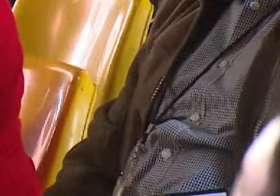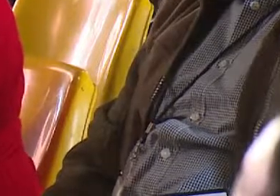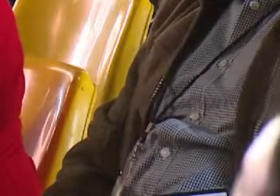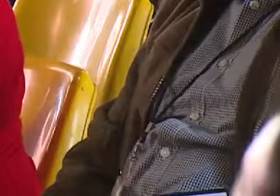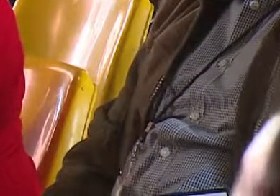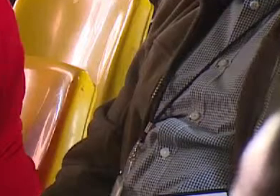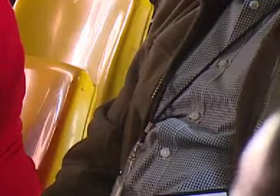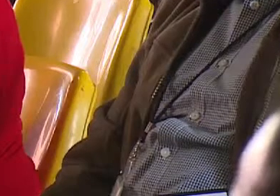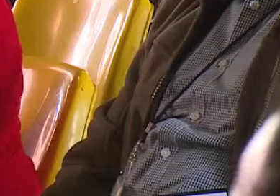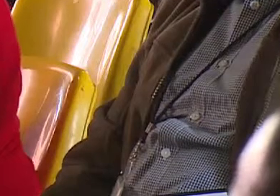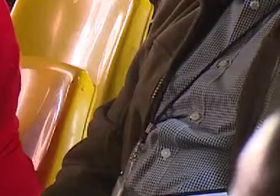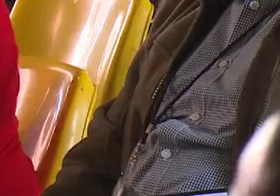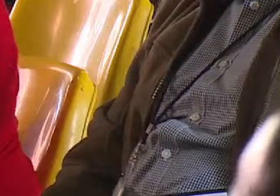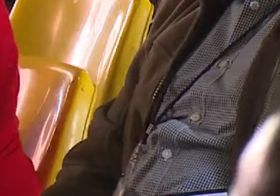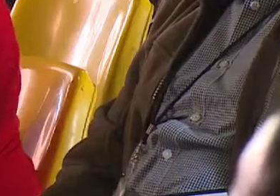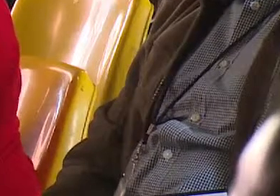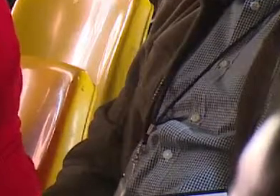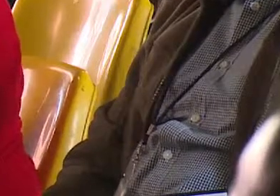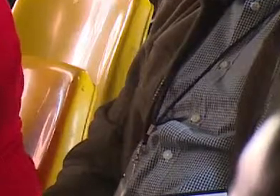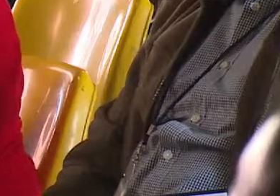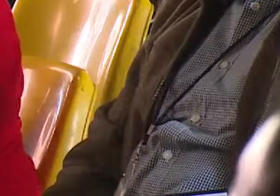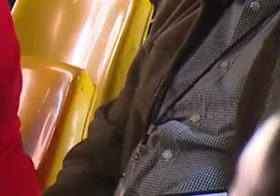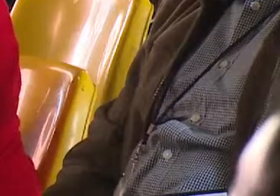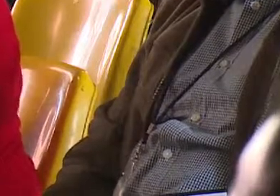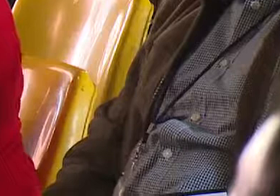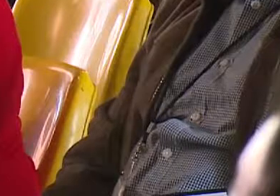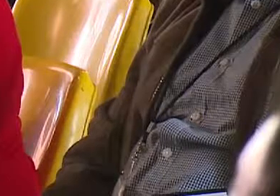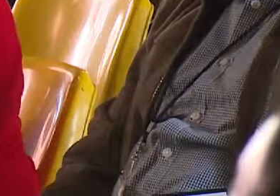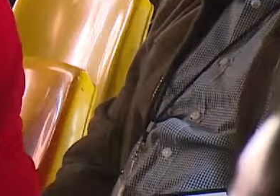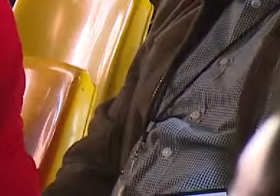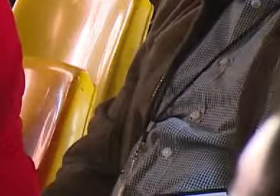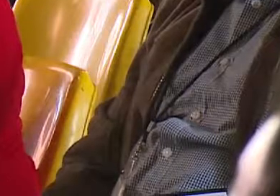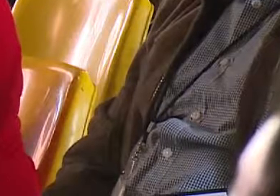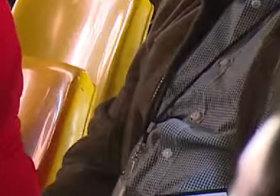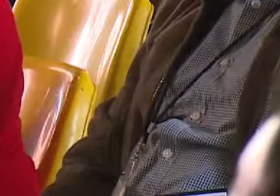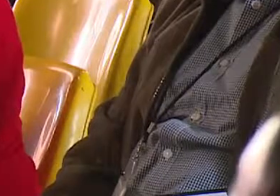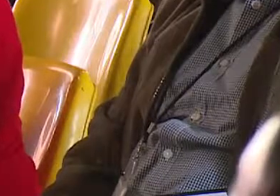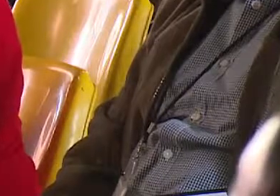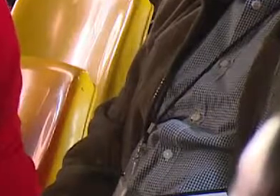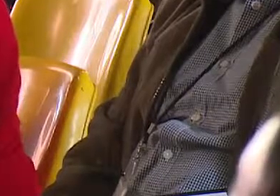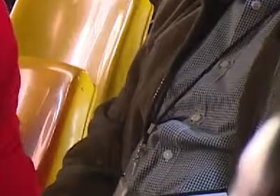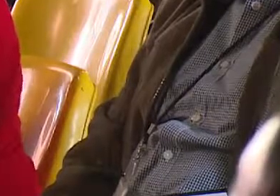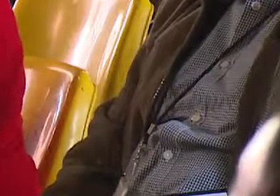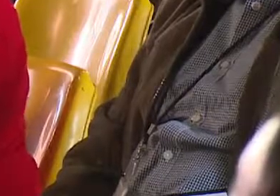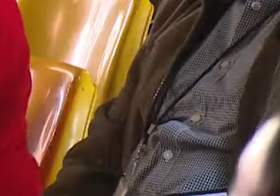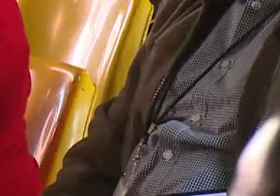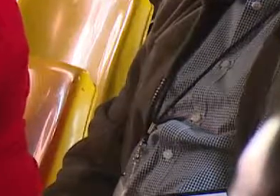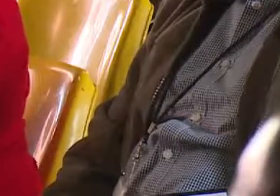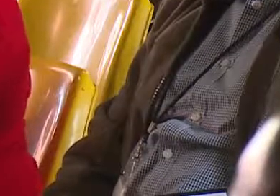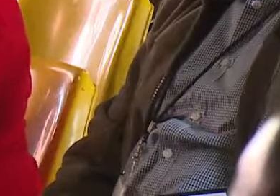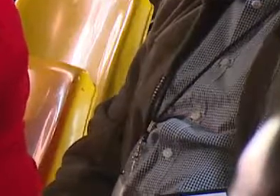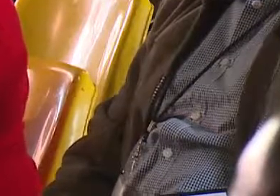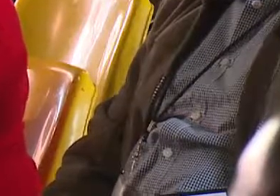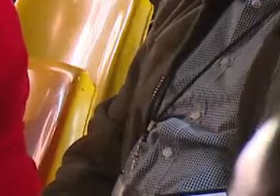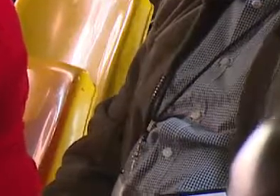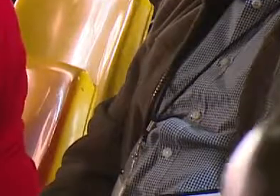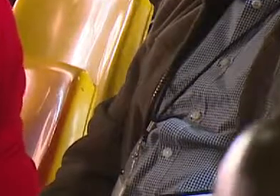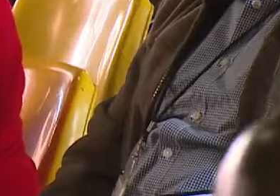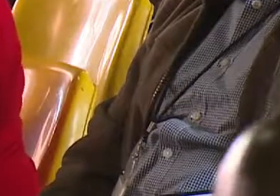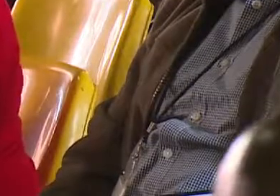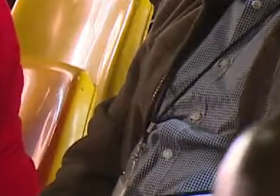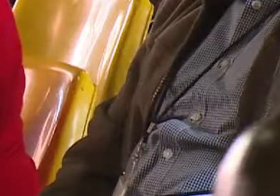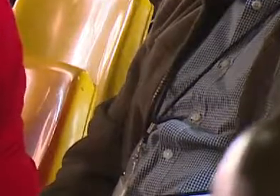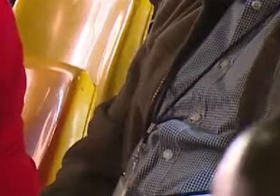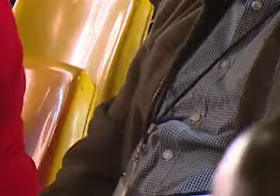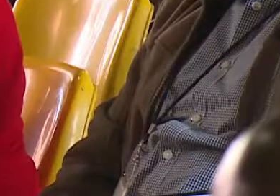myself. Changing something from the wall, you need to drill and do that. I do that myself, then it shortens the turnaround time. And